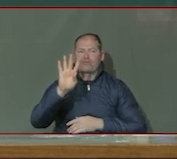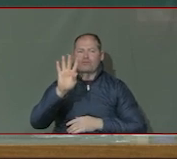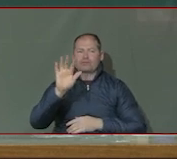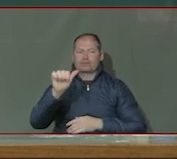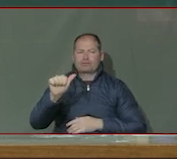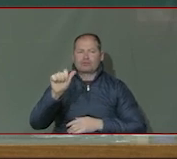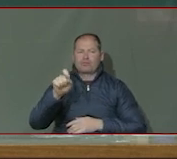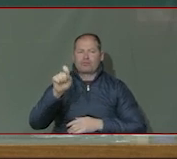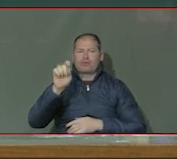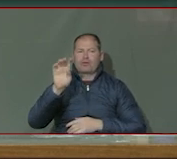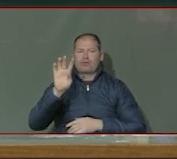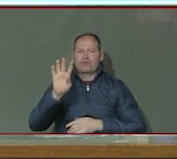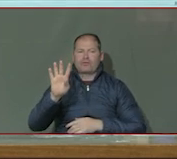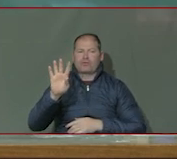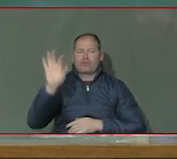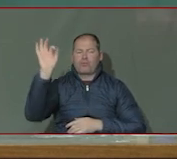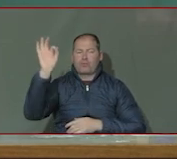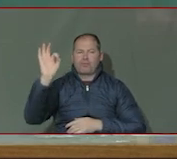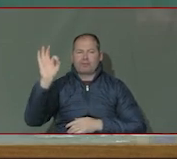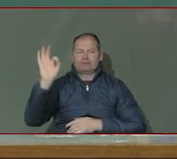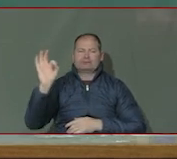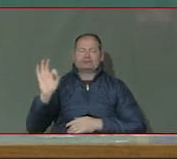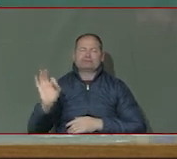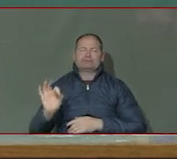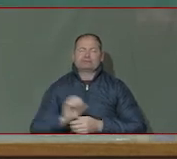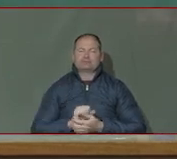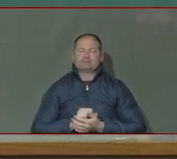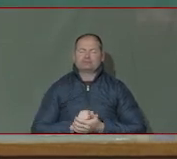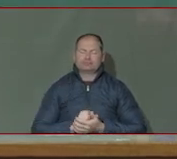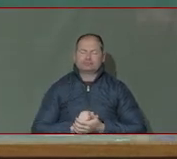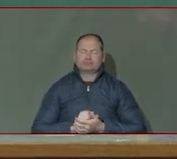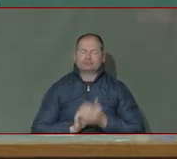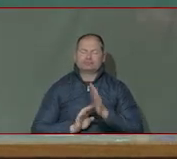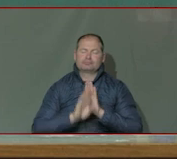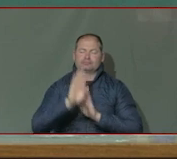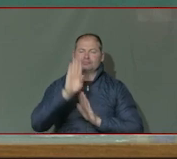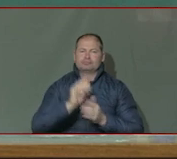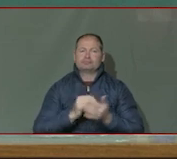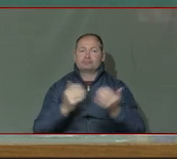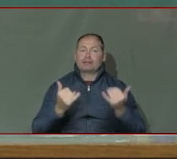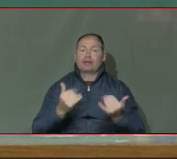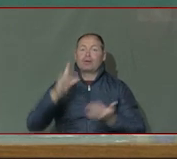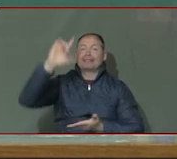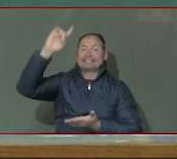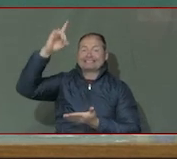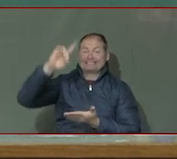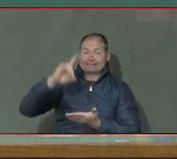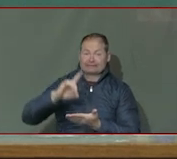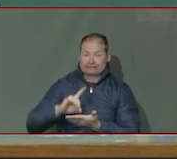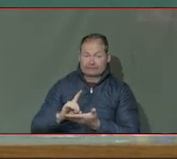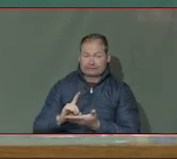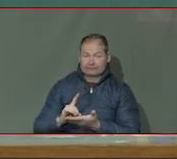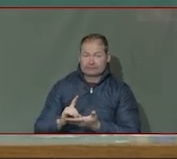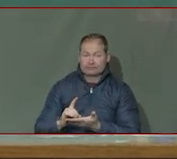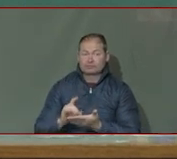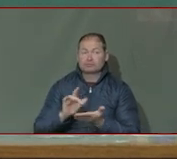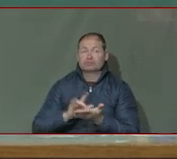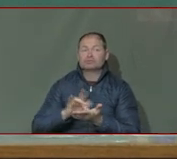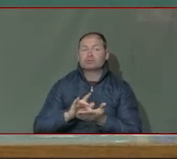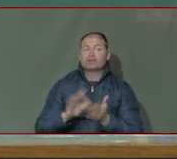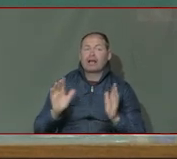calculate percentage decrease? If they ask you to calculate, let's say on the 7th of May,